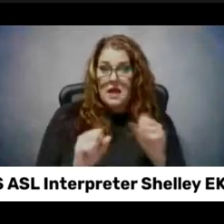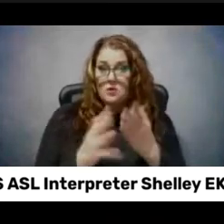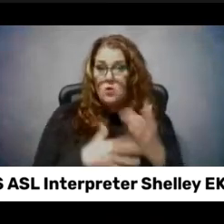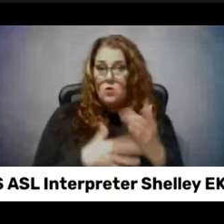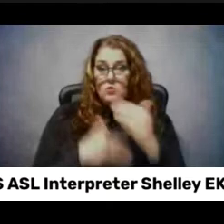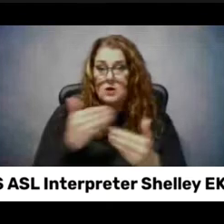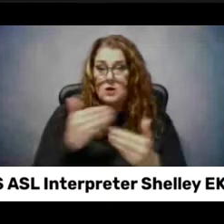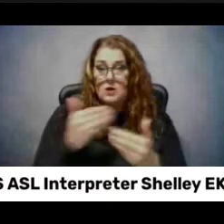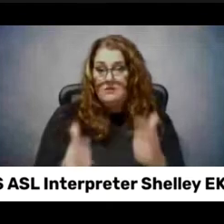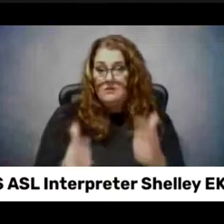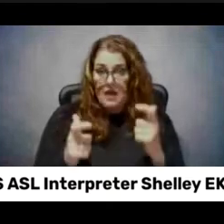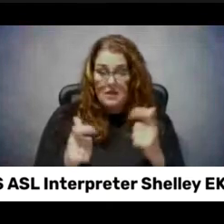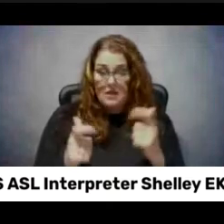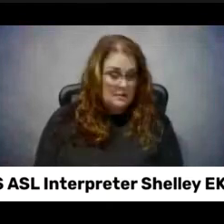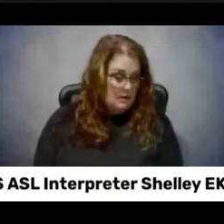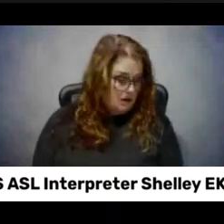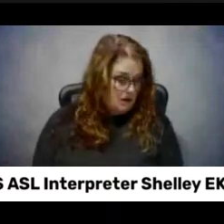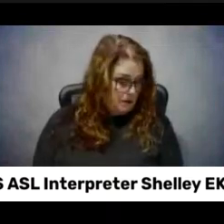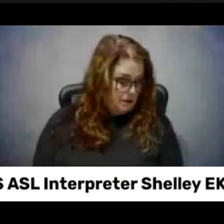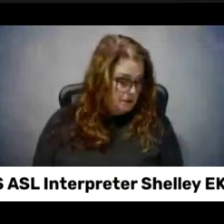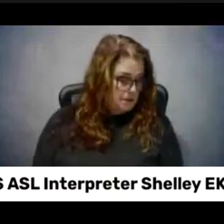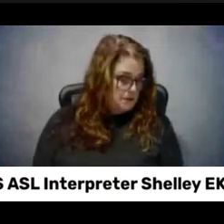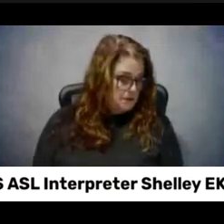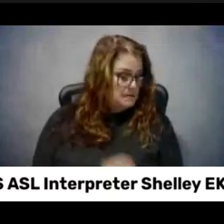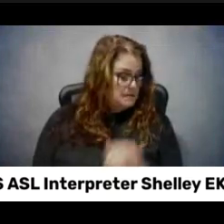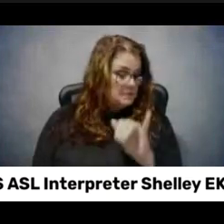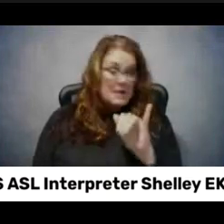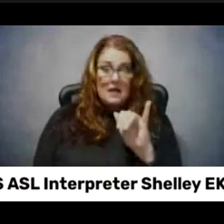really quickly, that